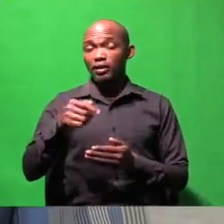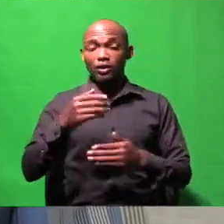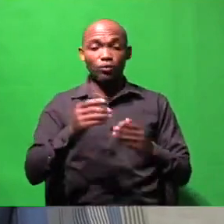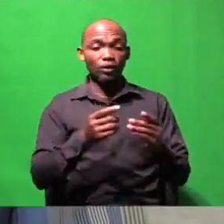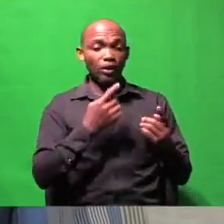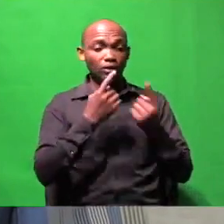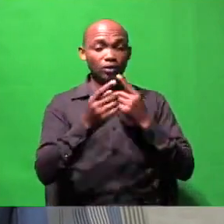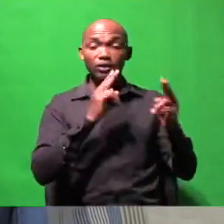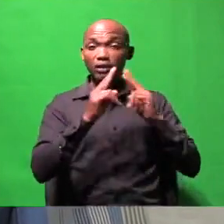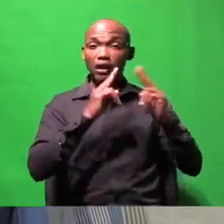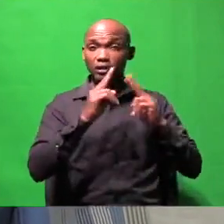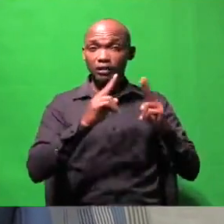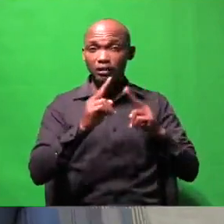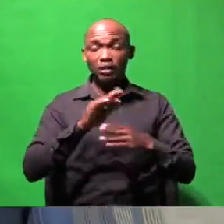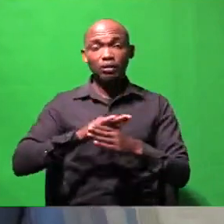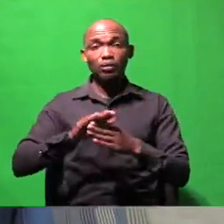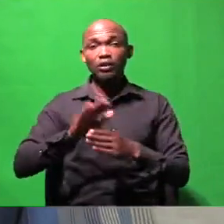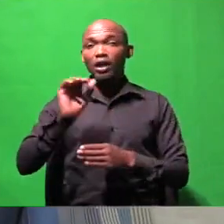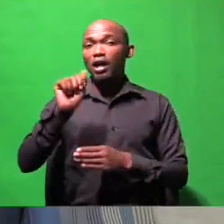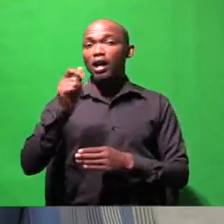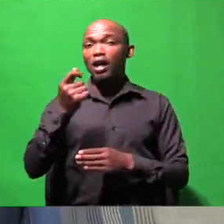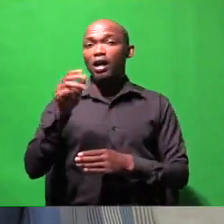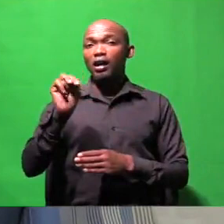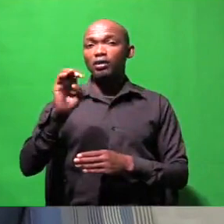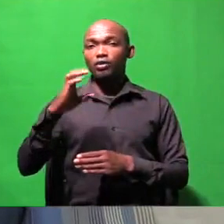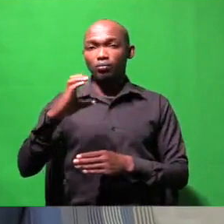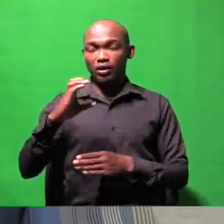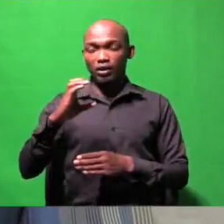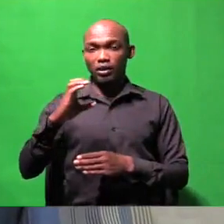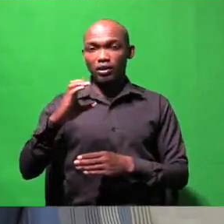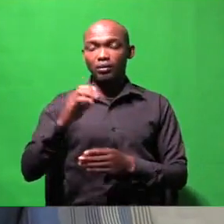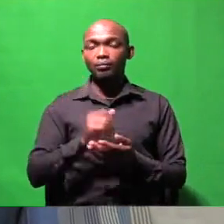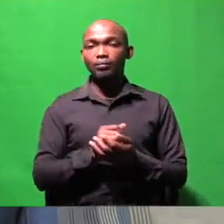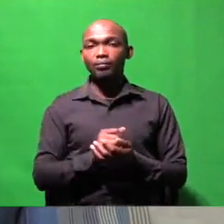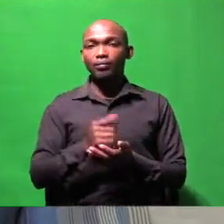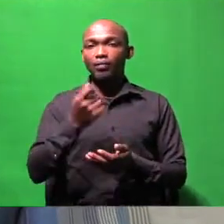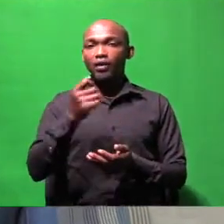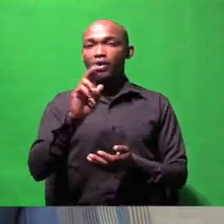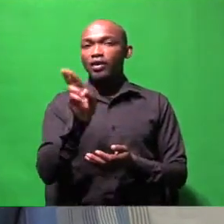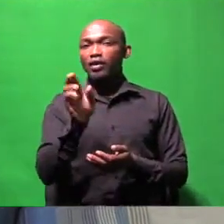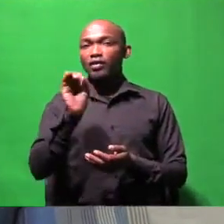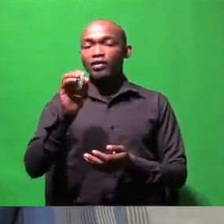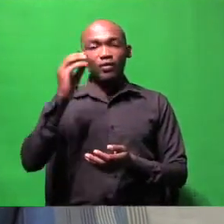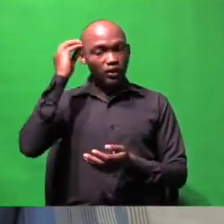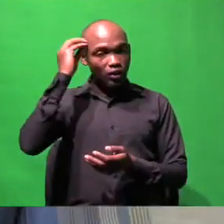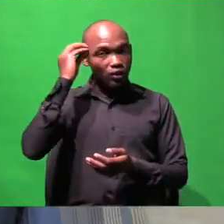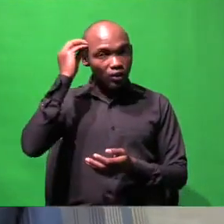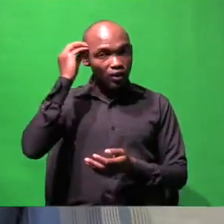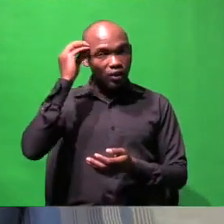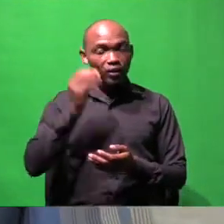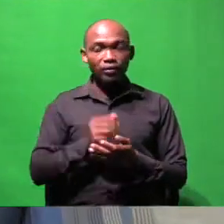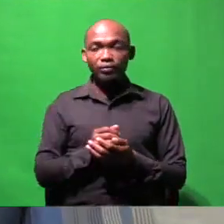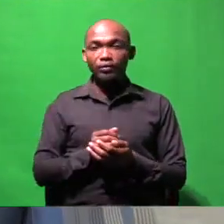theory. Since our first theory was Dalton atomic theory, and we have